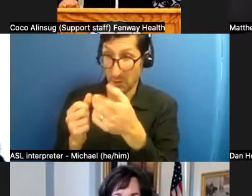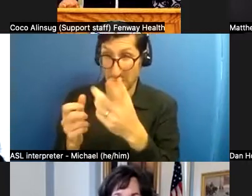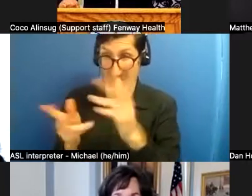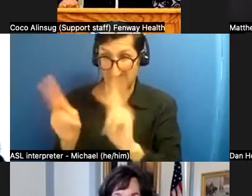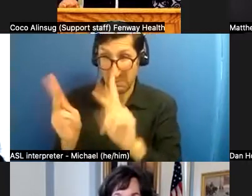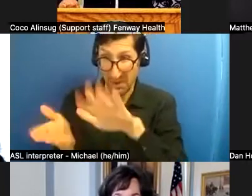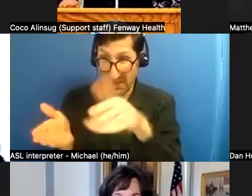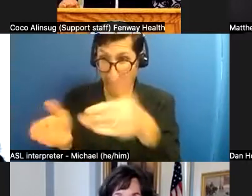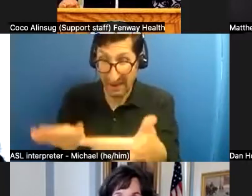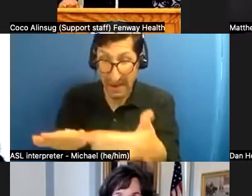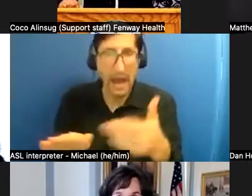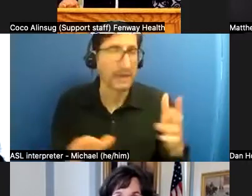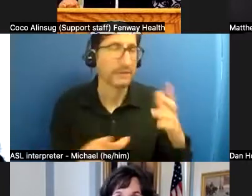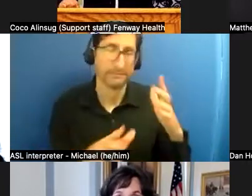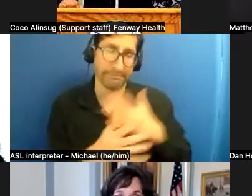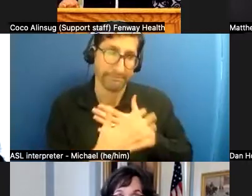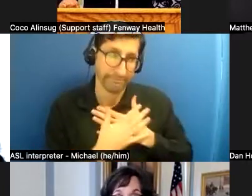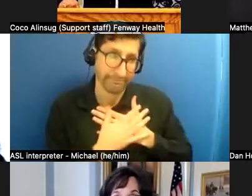best.